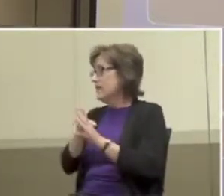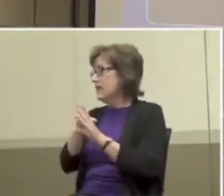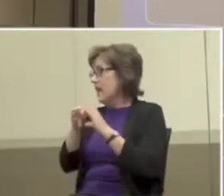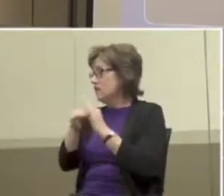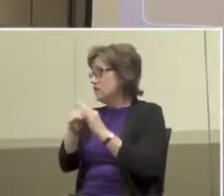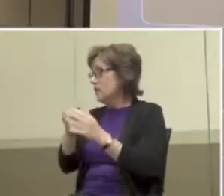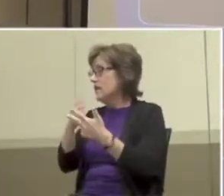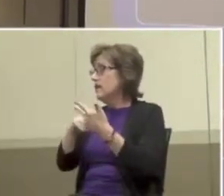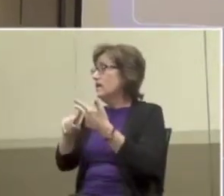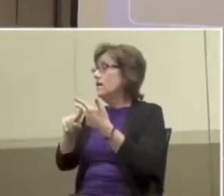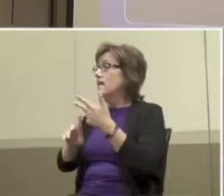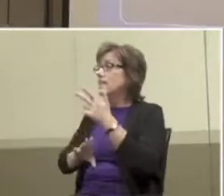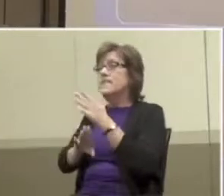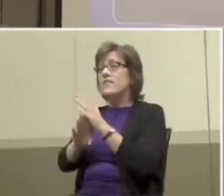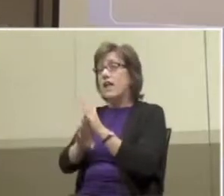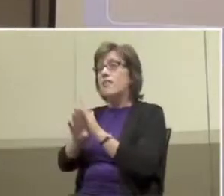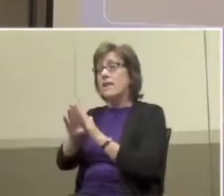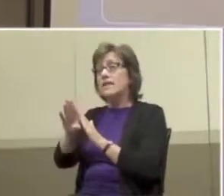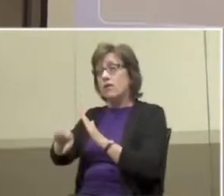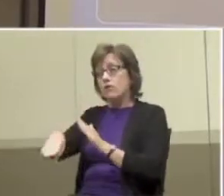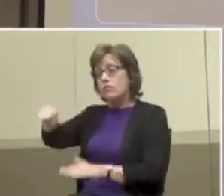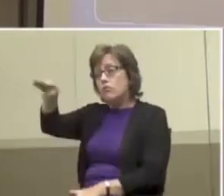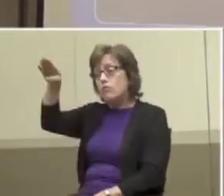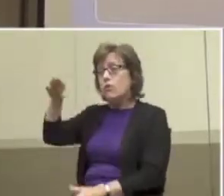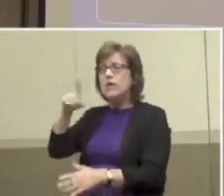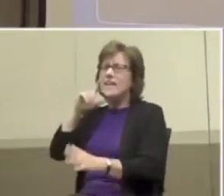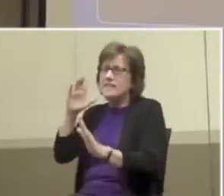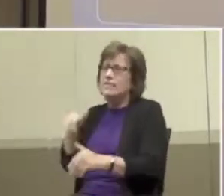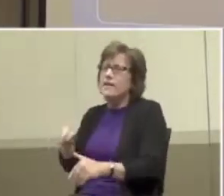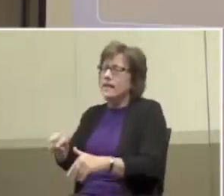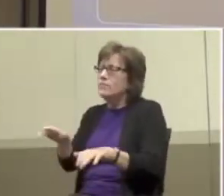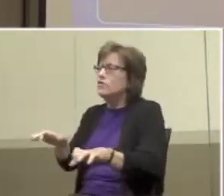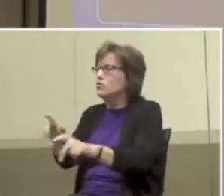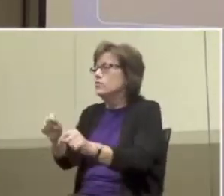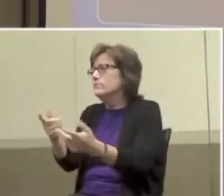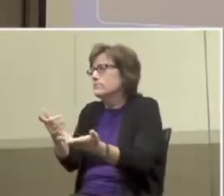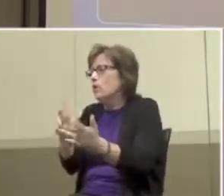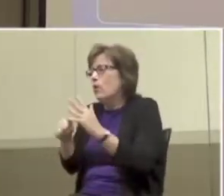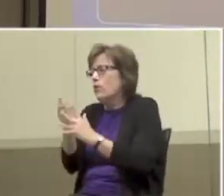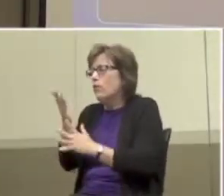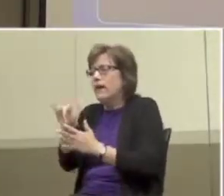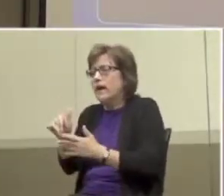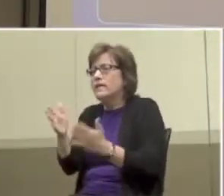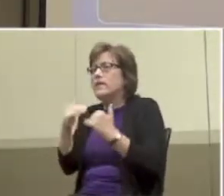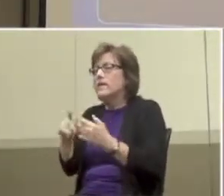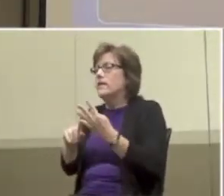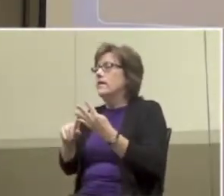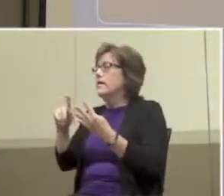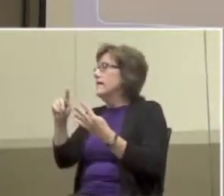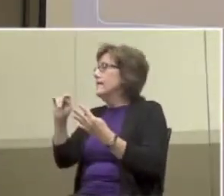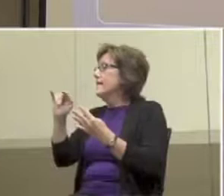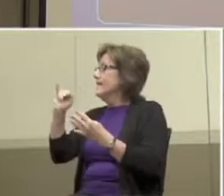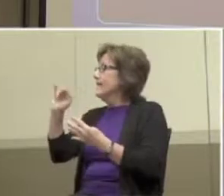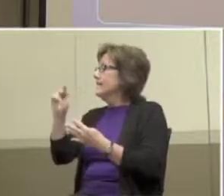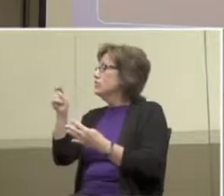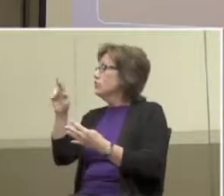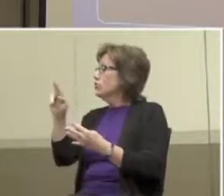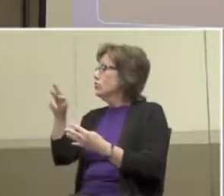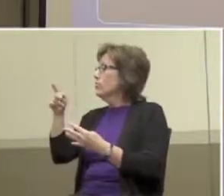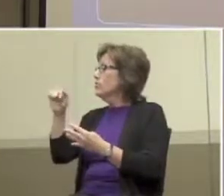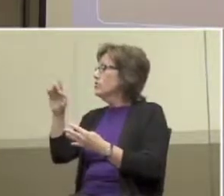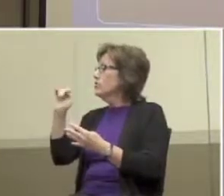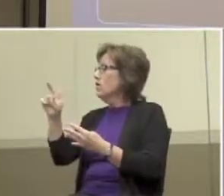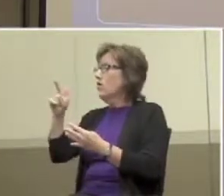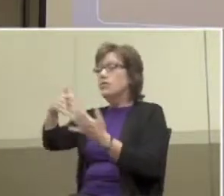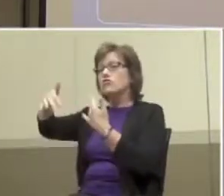Developmental, something that we expect a kid to go through. Interpersonal, so this would be social stuff that could be going on in